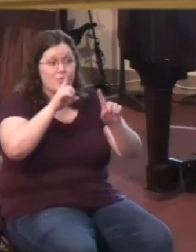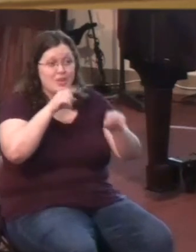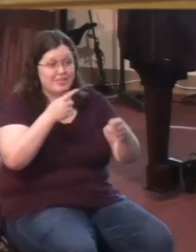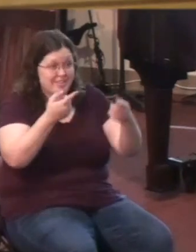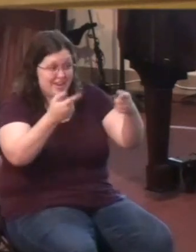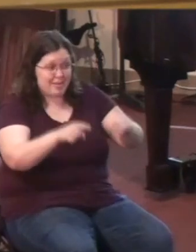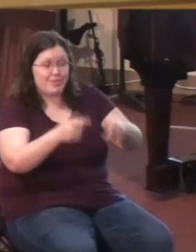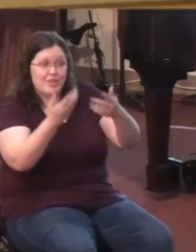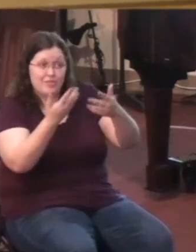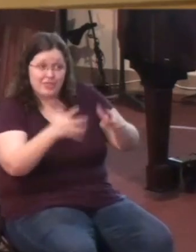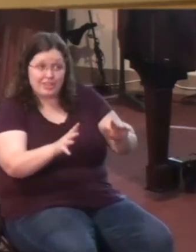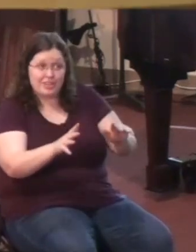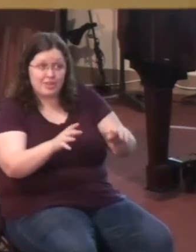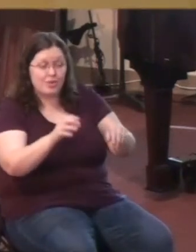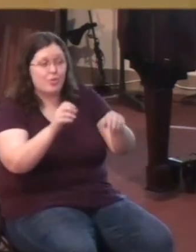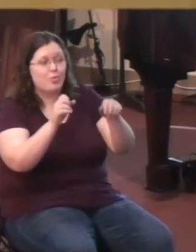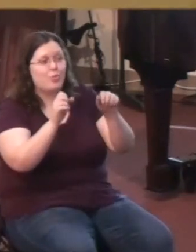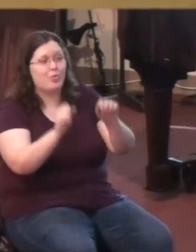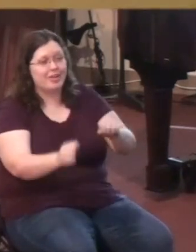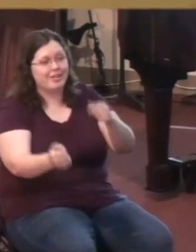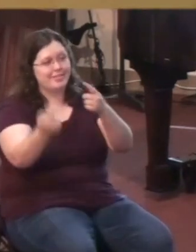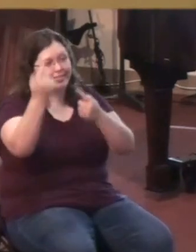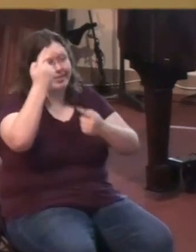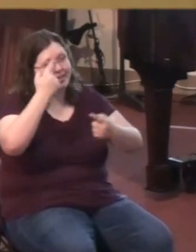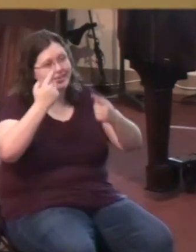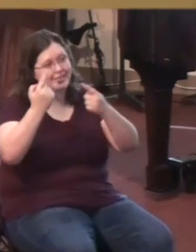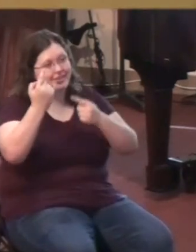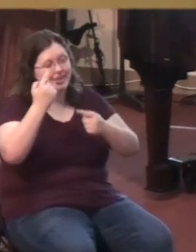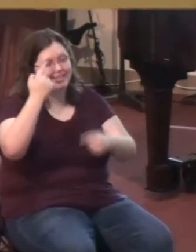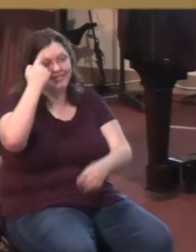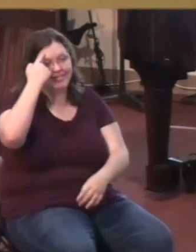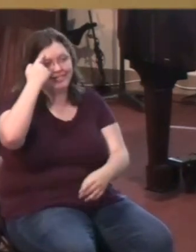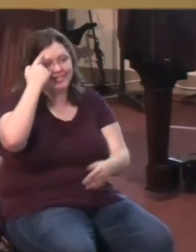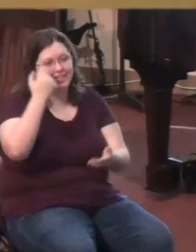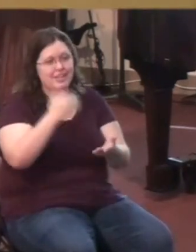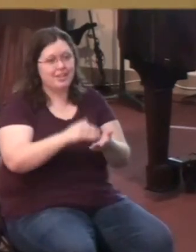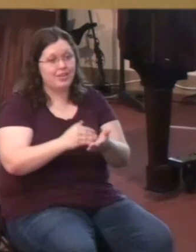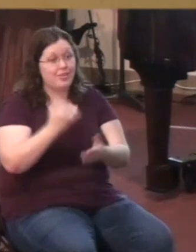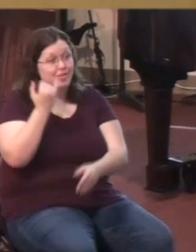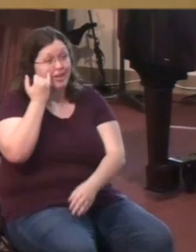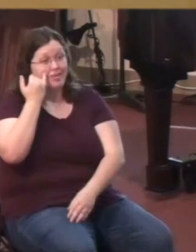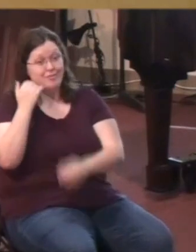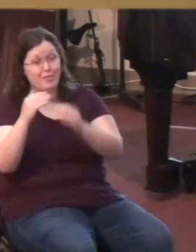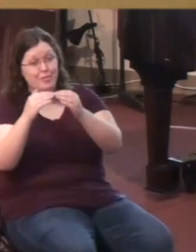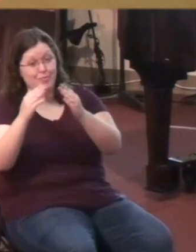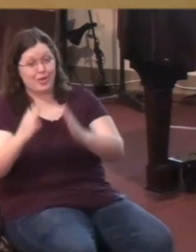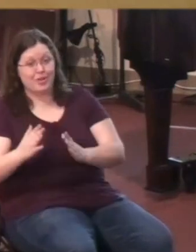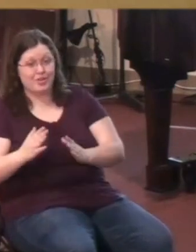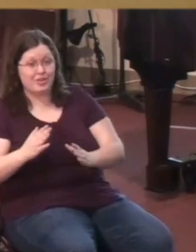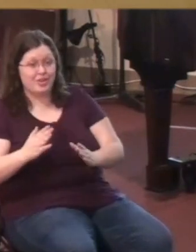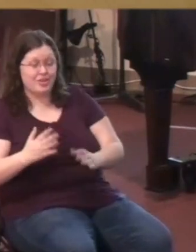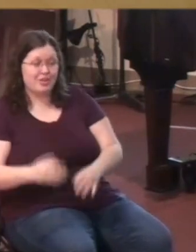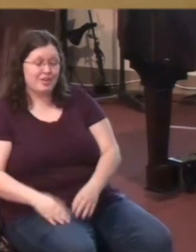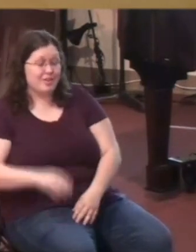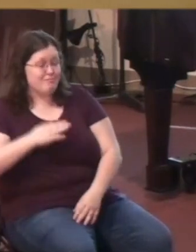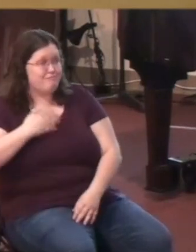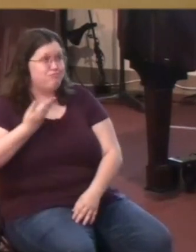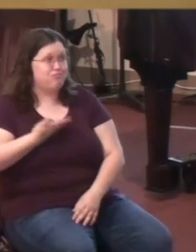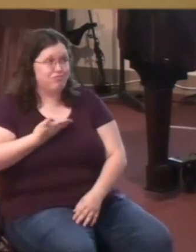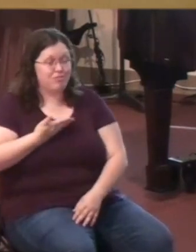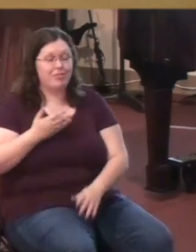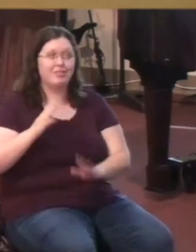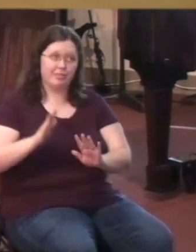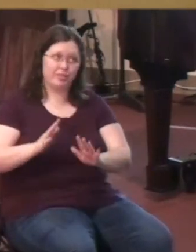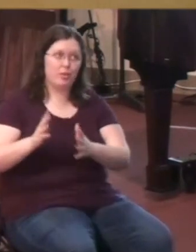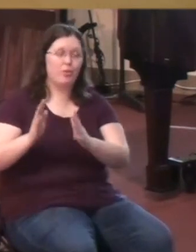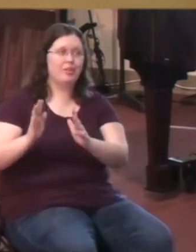are able to begin thinking again. So if your partner gets upset and they're going through that, give them 2 minutes. Give them